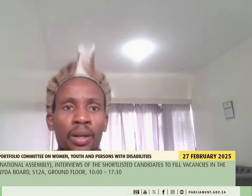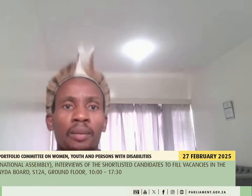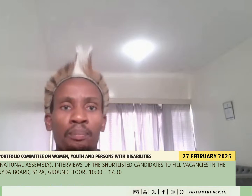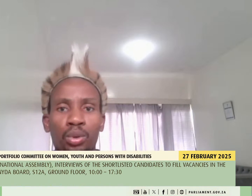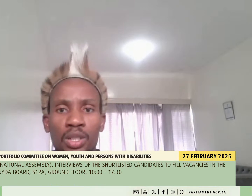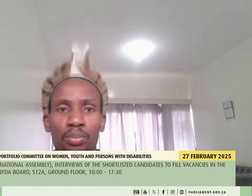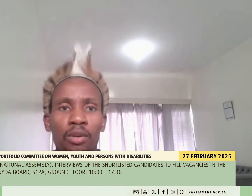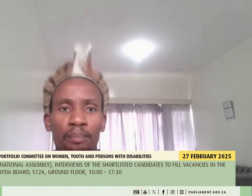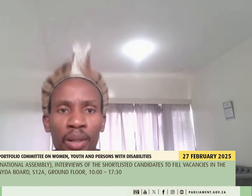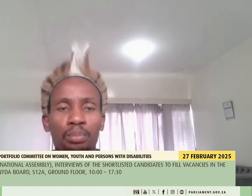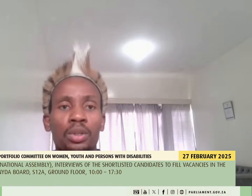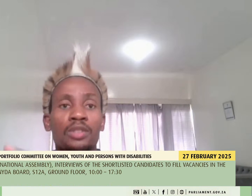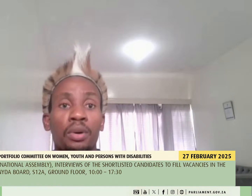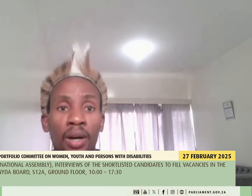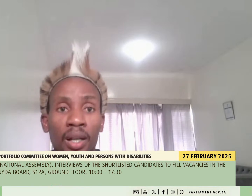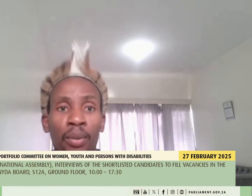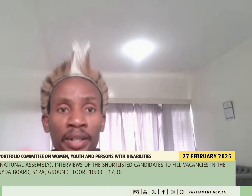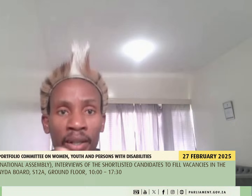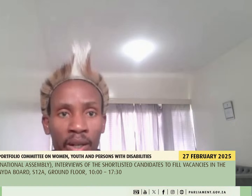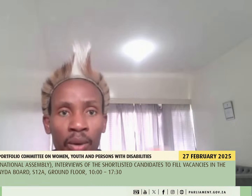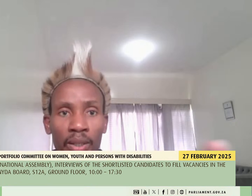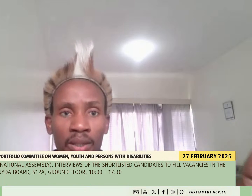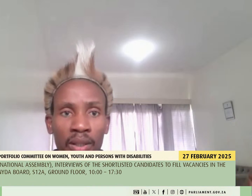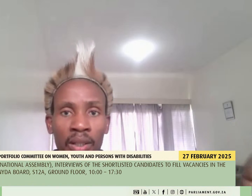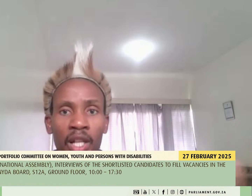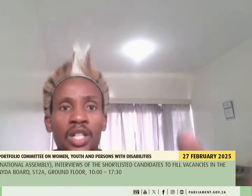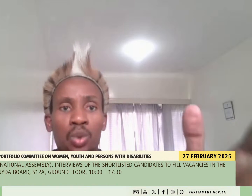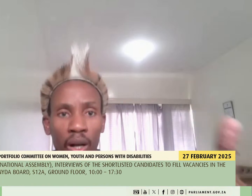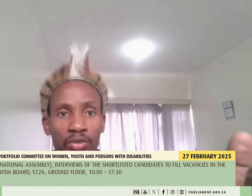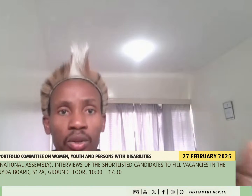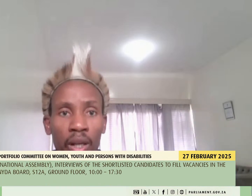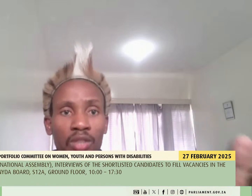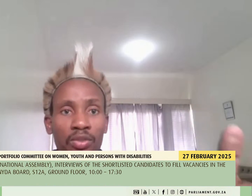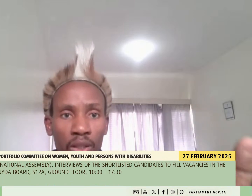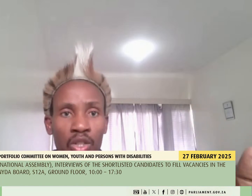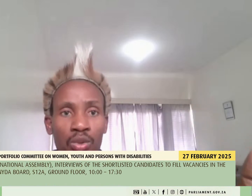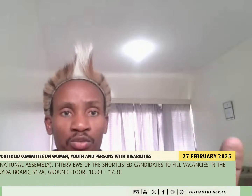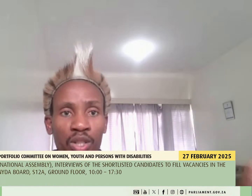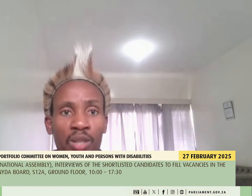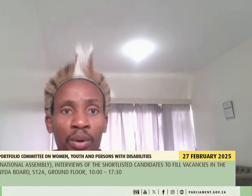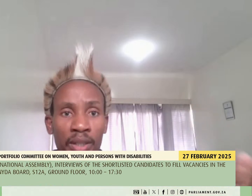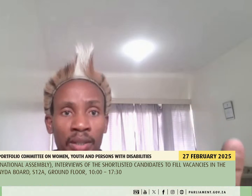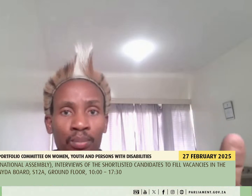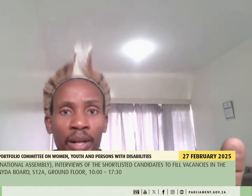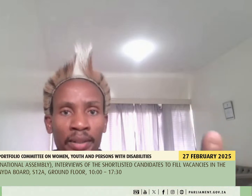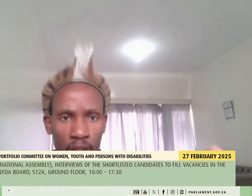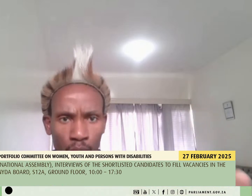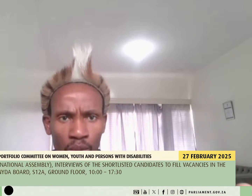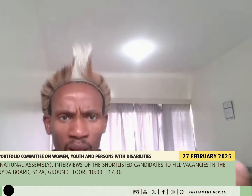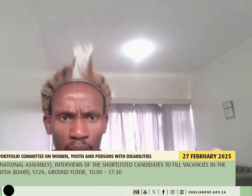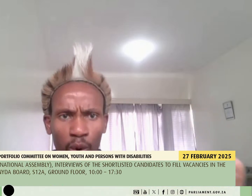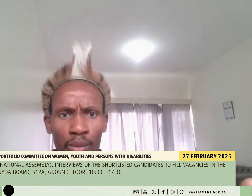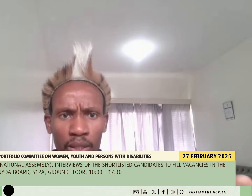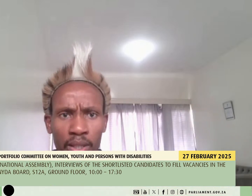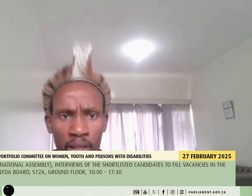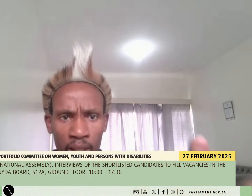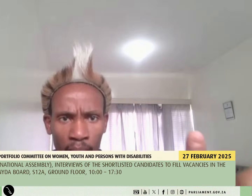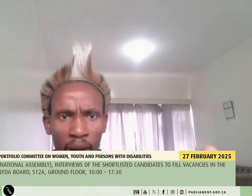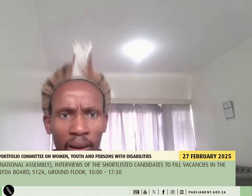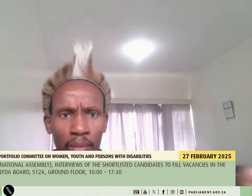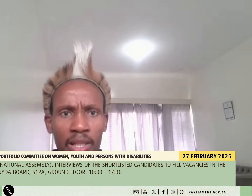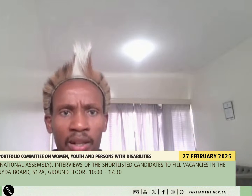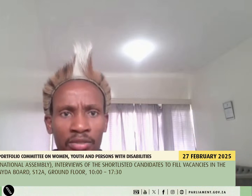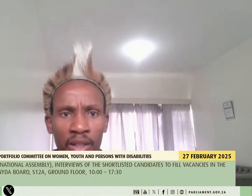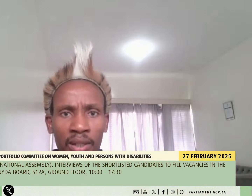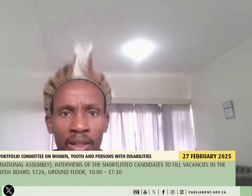effort being put forward by the NYDA to advocate for issues faced by the youth in our communities at